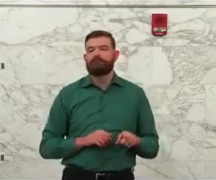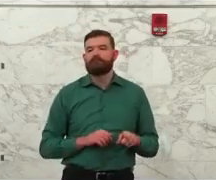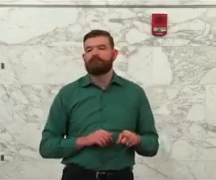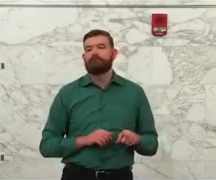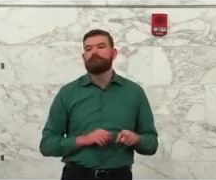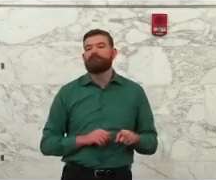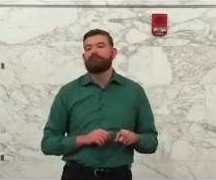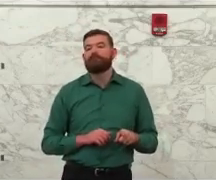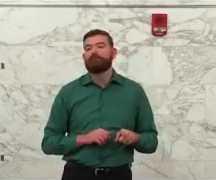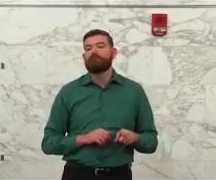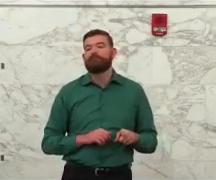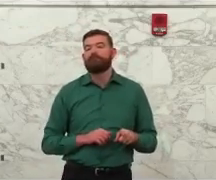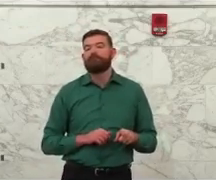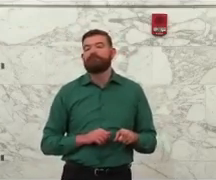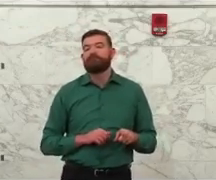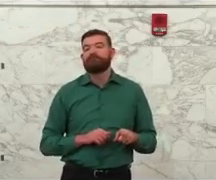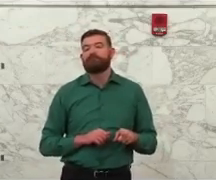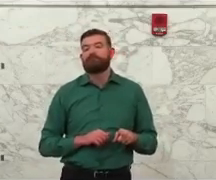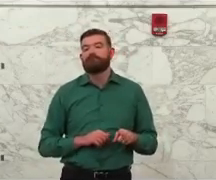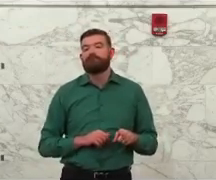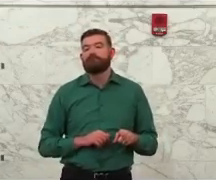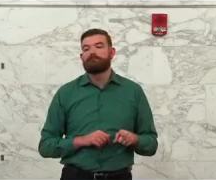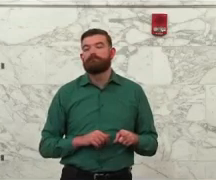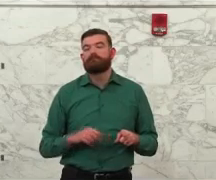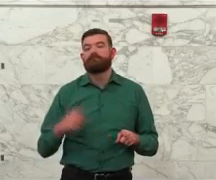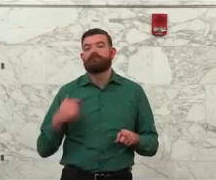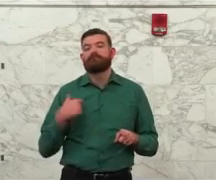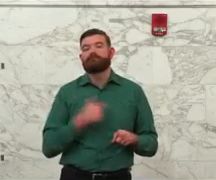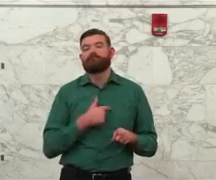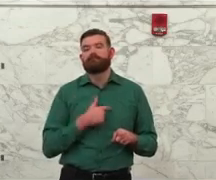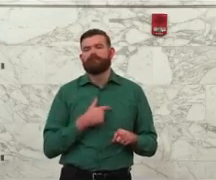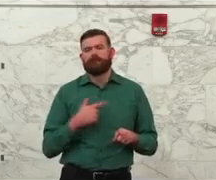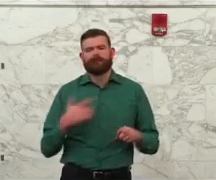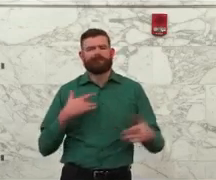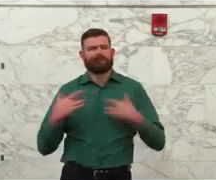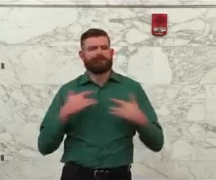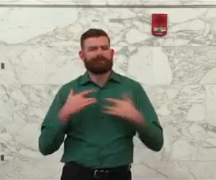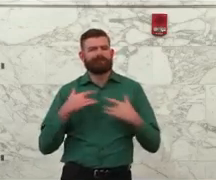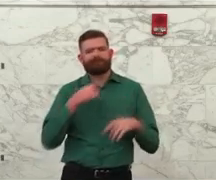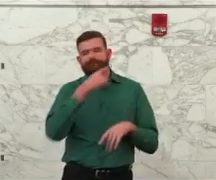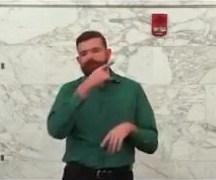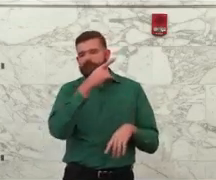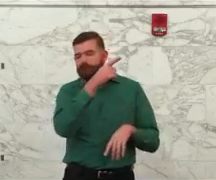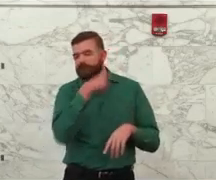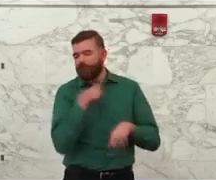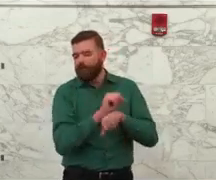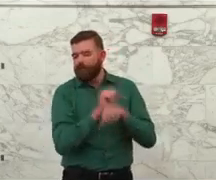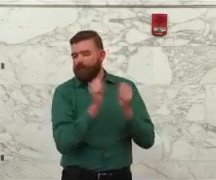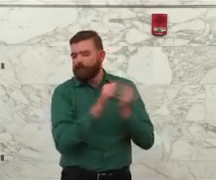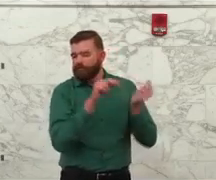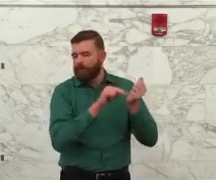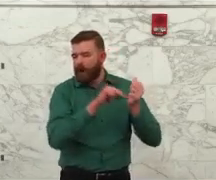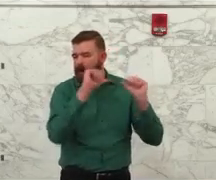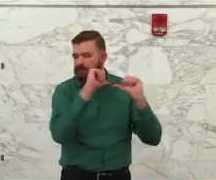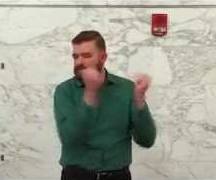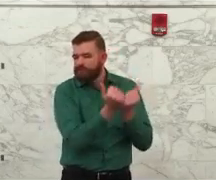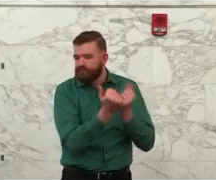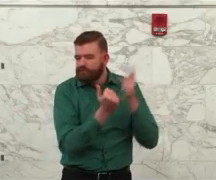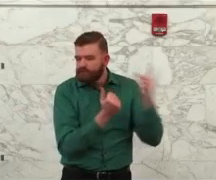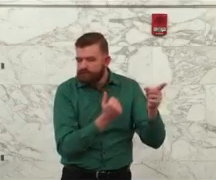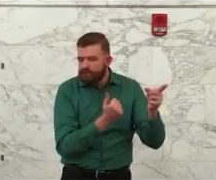the Nursing Association and ventilators with aggressive outreach to